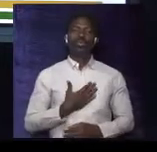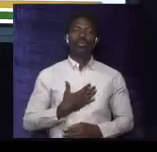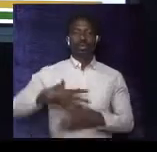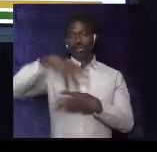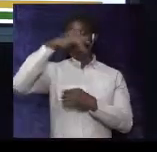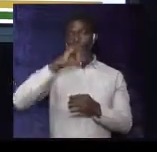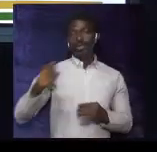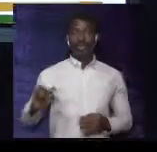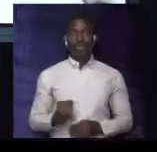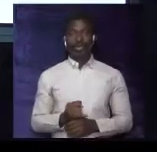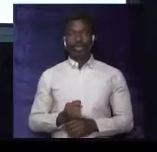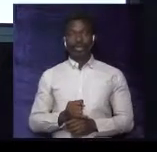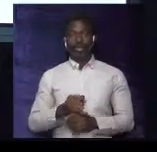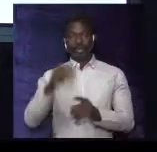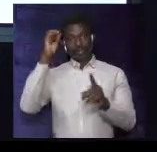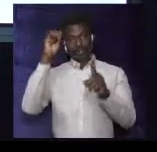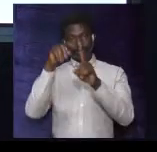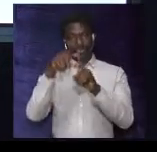learning objective?